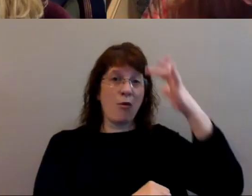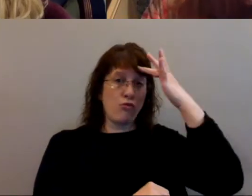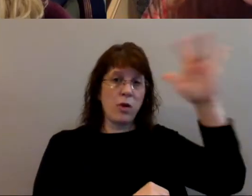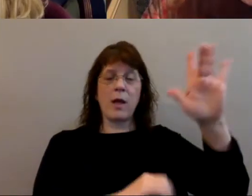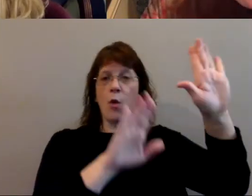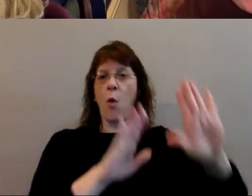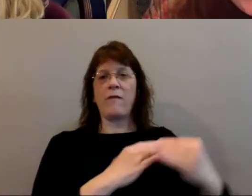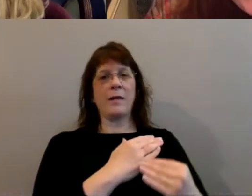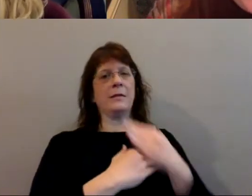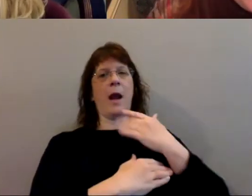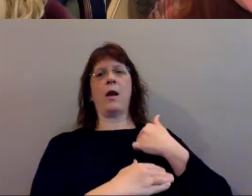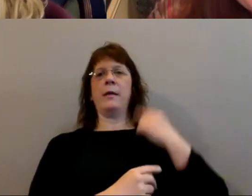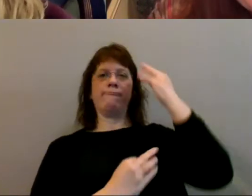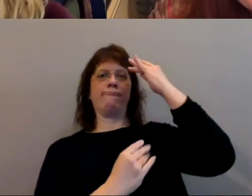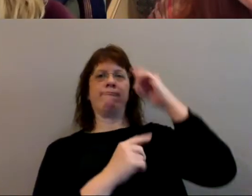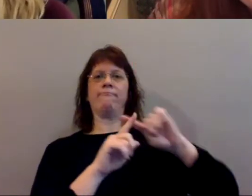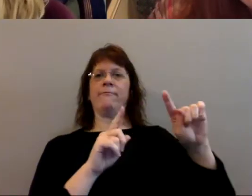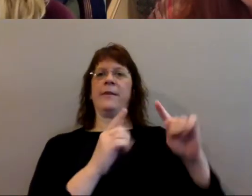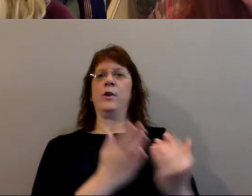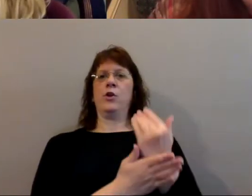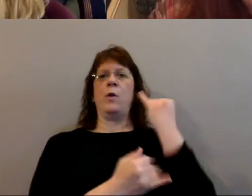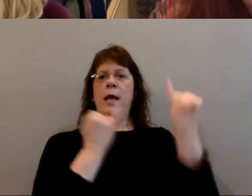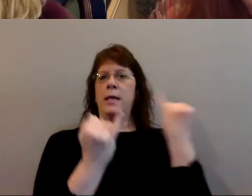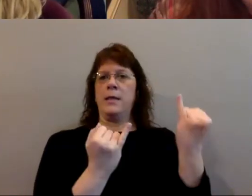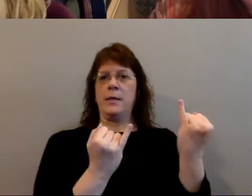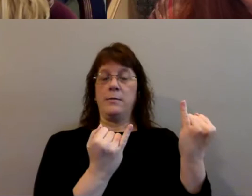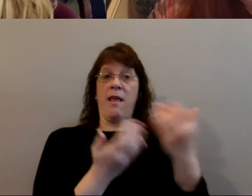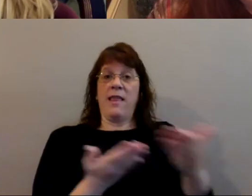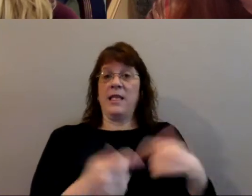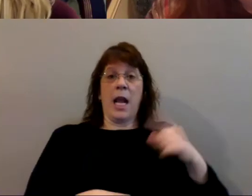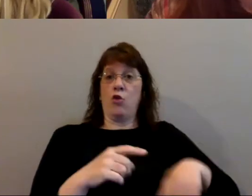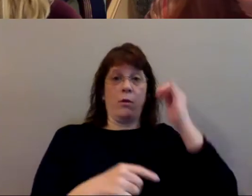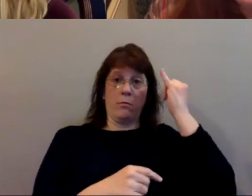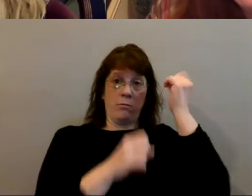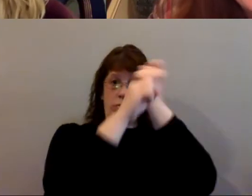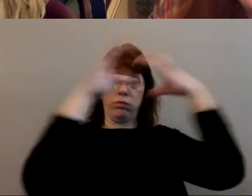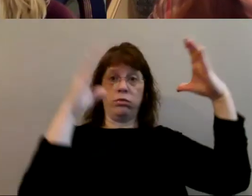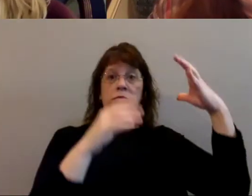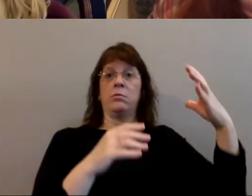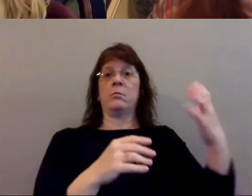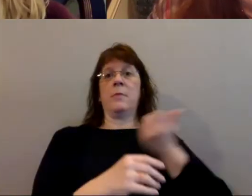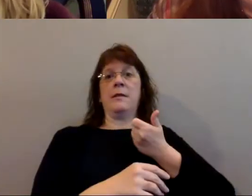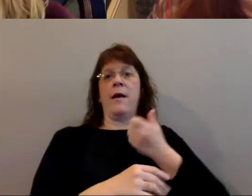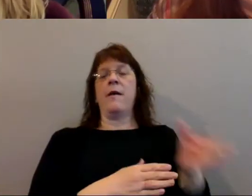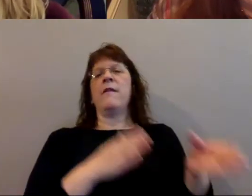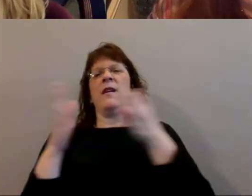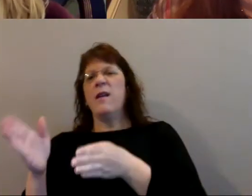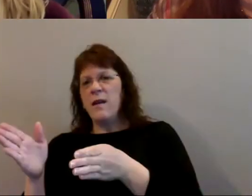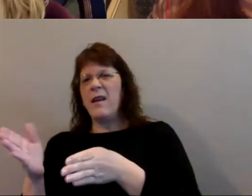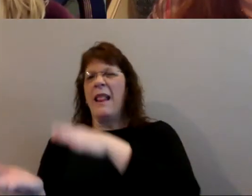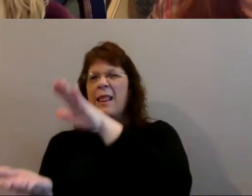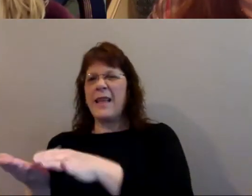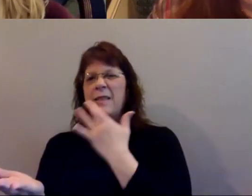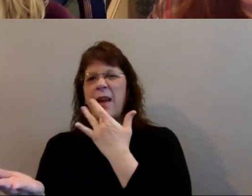think of ideas that I just never could have imagined in the first place. My least favorite part?